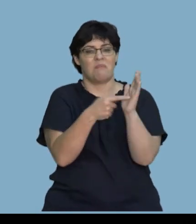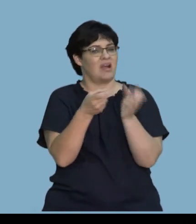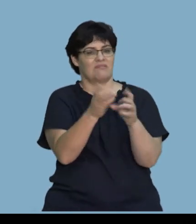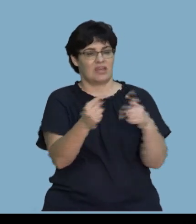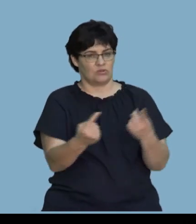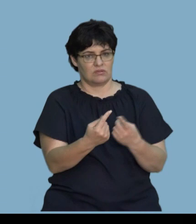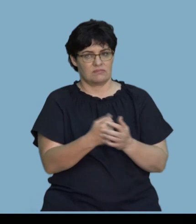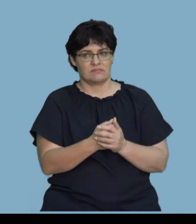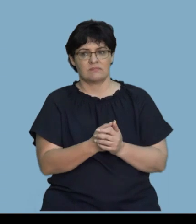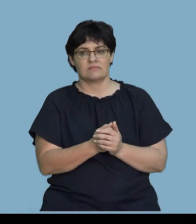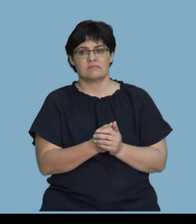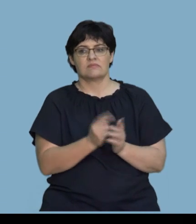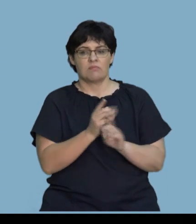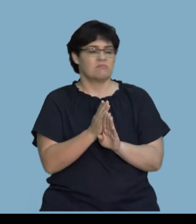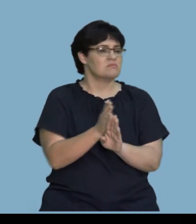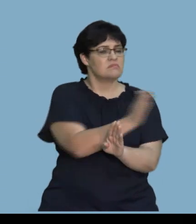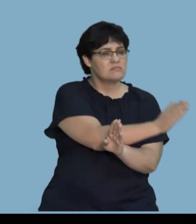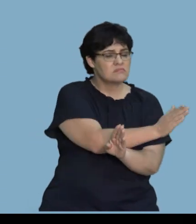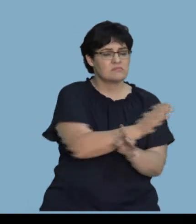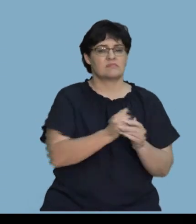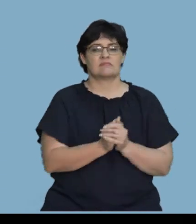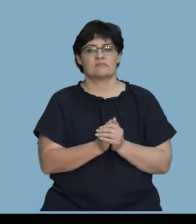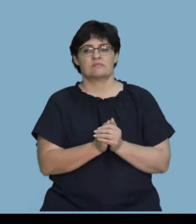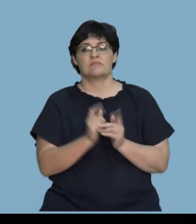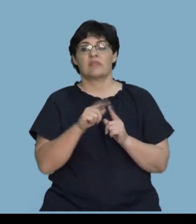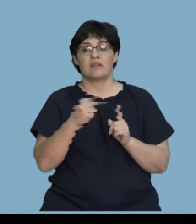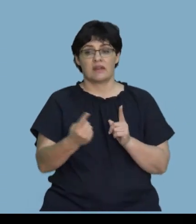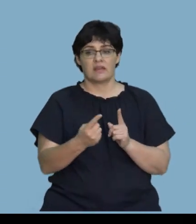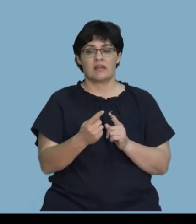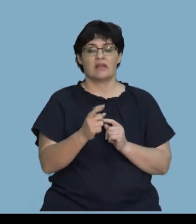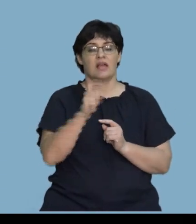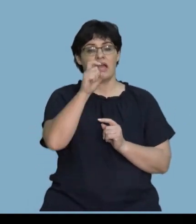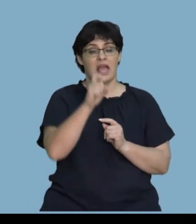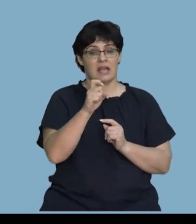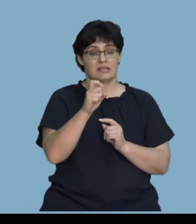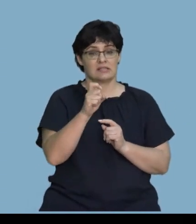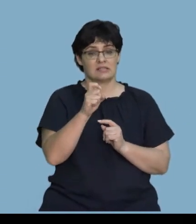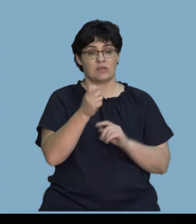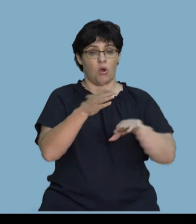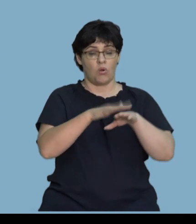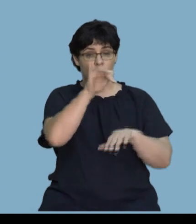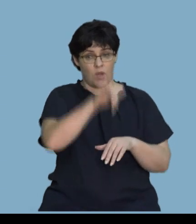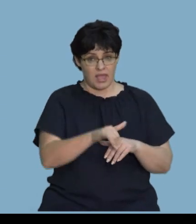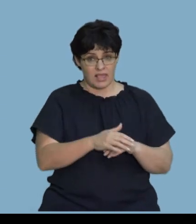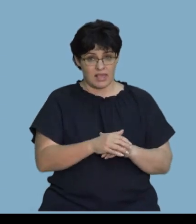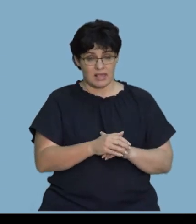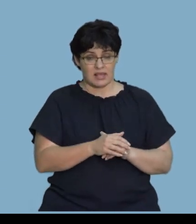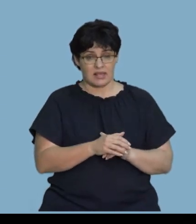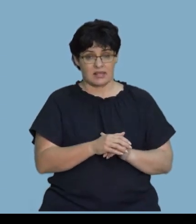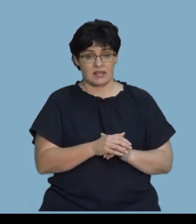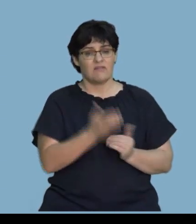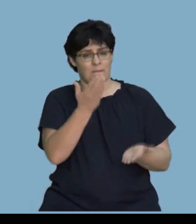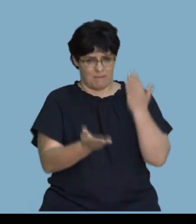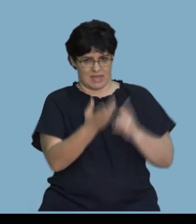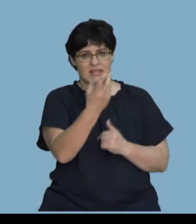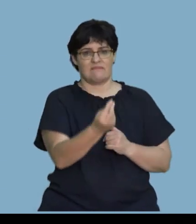force, okay? And then the other one, that X on Y, because Y has got a certain mass, then there's obviously the